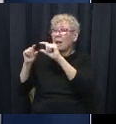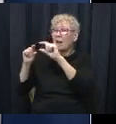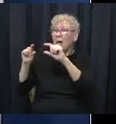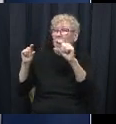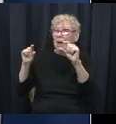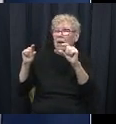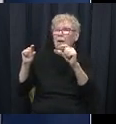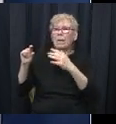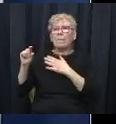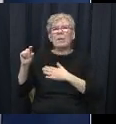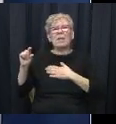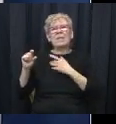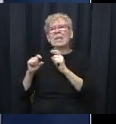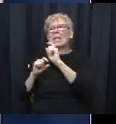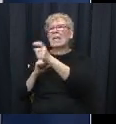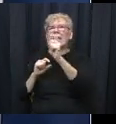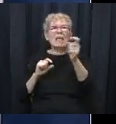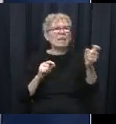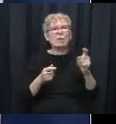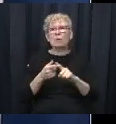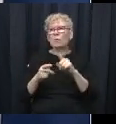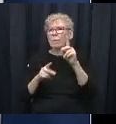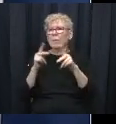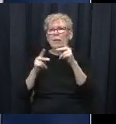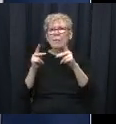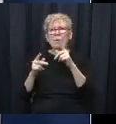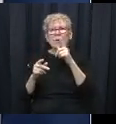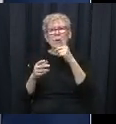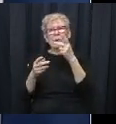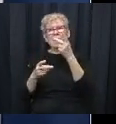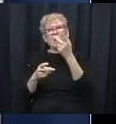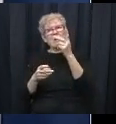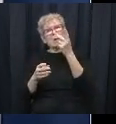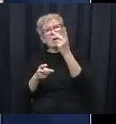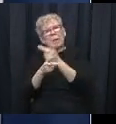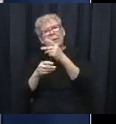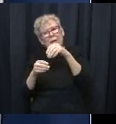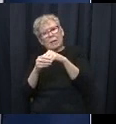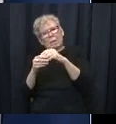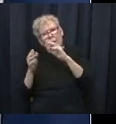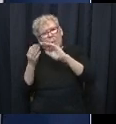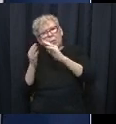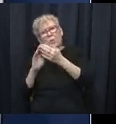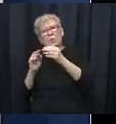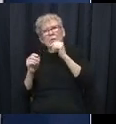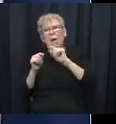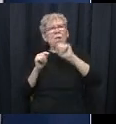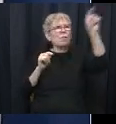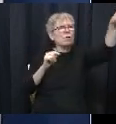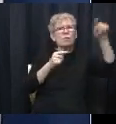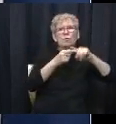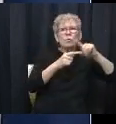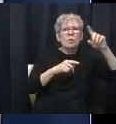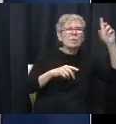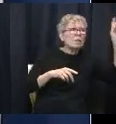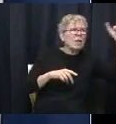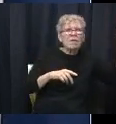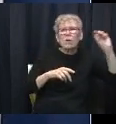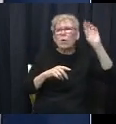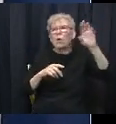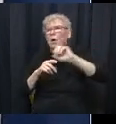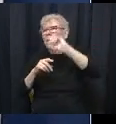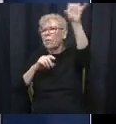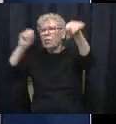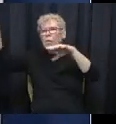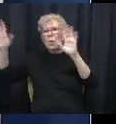County shouldn't worry about those doses going to Denver or Pueblo. But what will occur is we will try to find other providers, and there are many in El